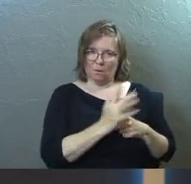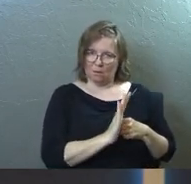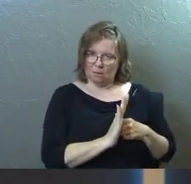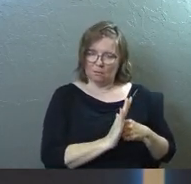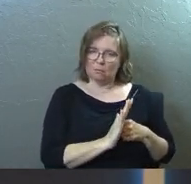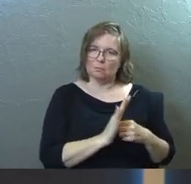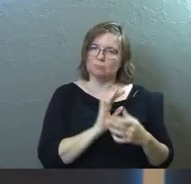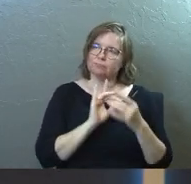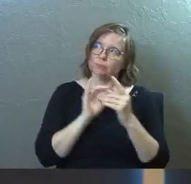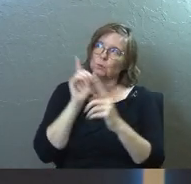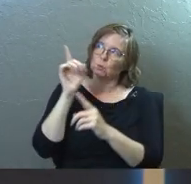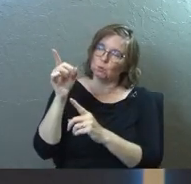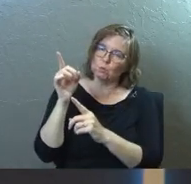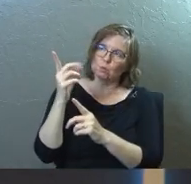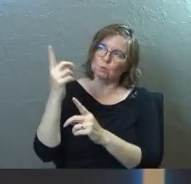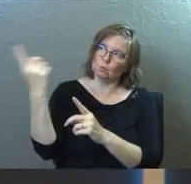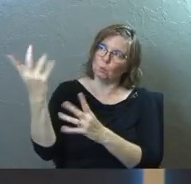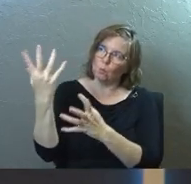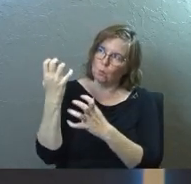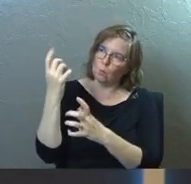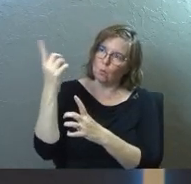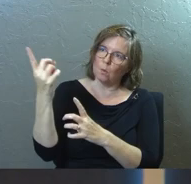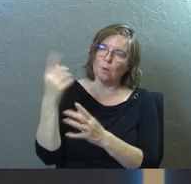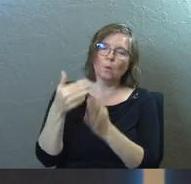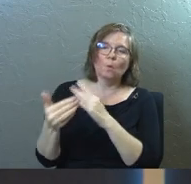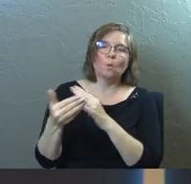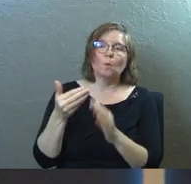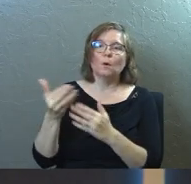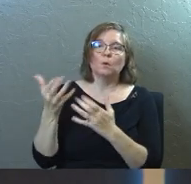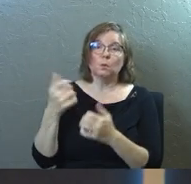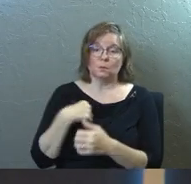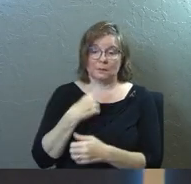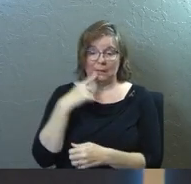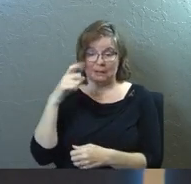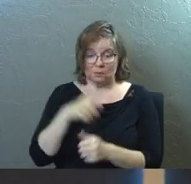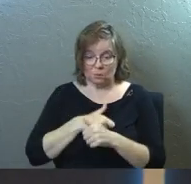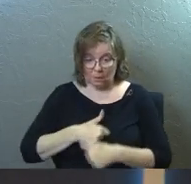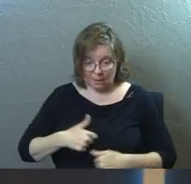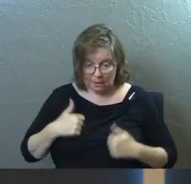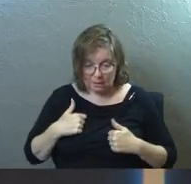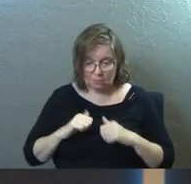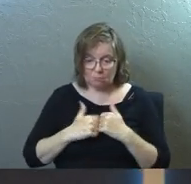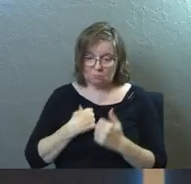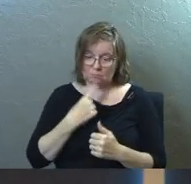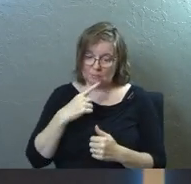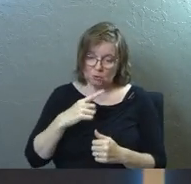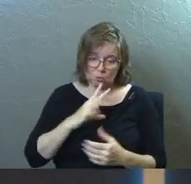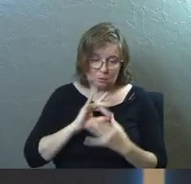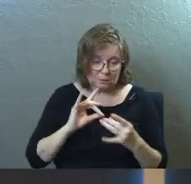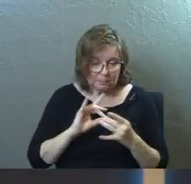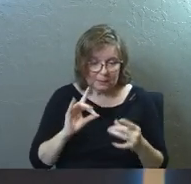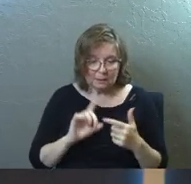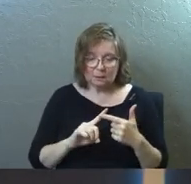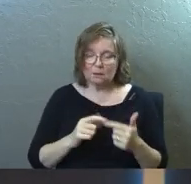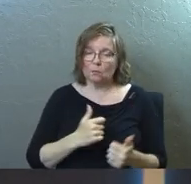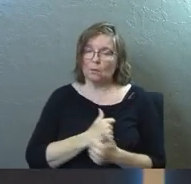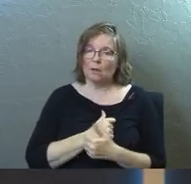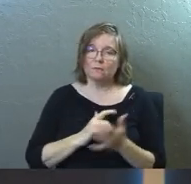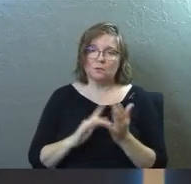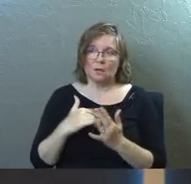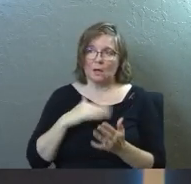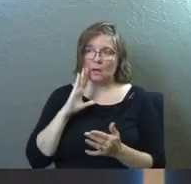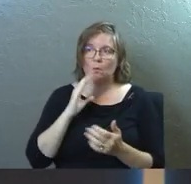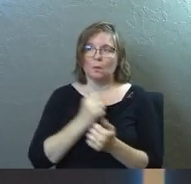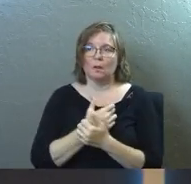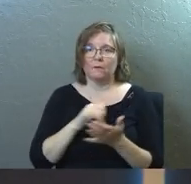belong to you and to you alone. In whatever way you say I need to live, and however you say I need to speak, in whatever way I need to love, Jesus,